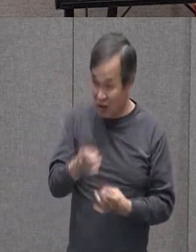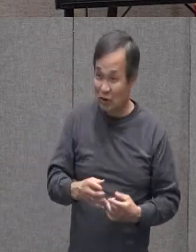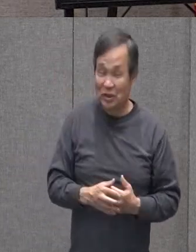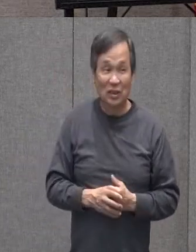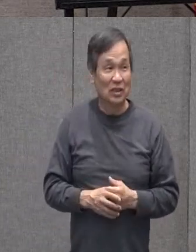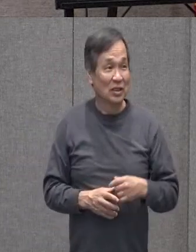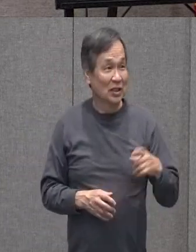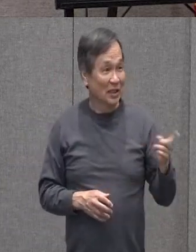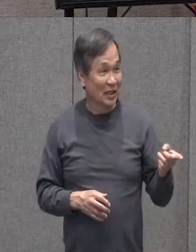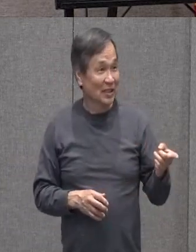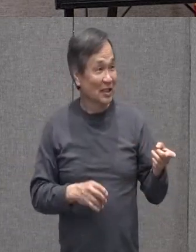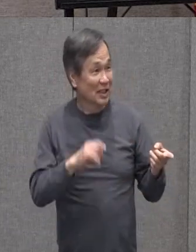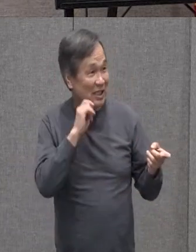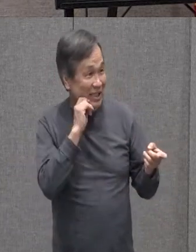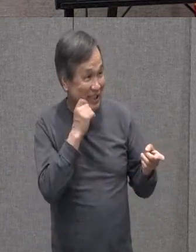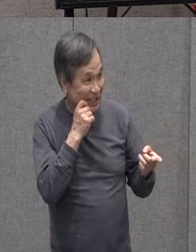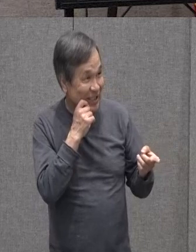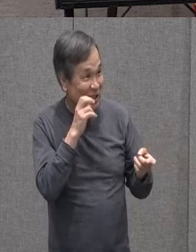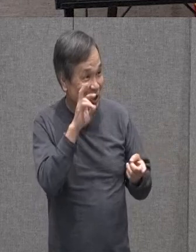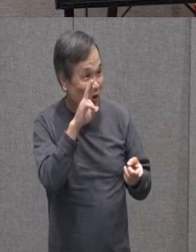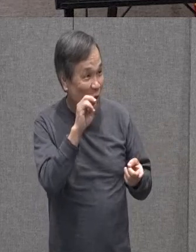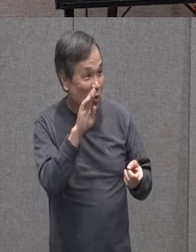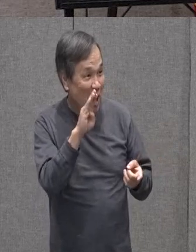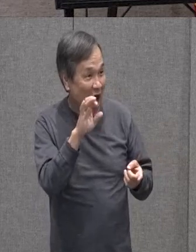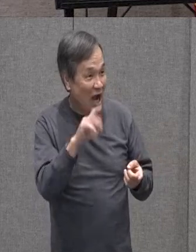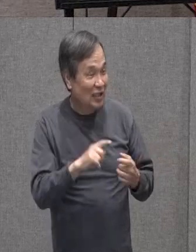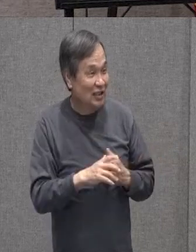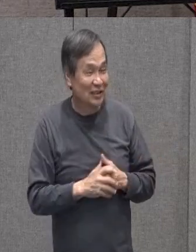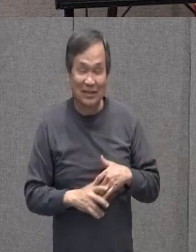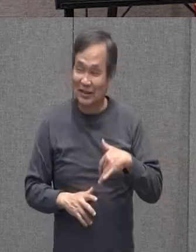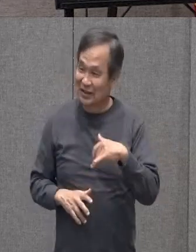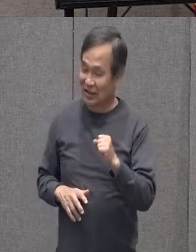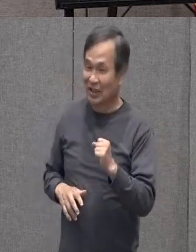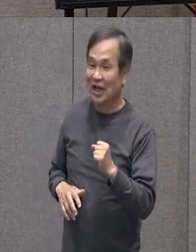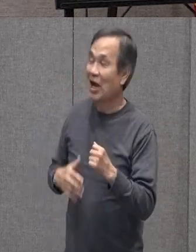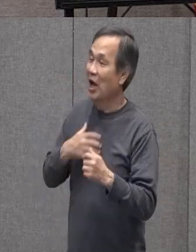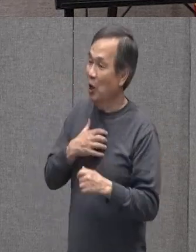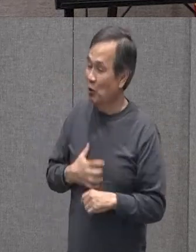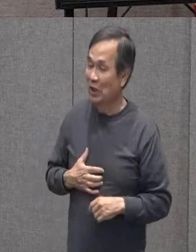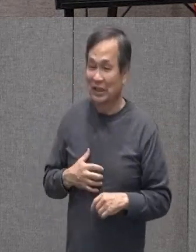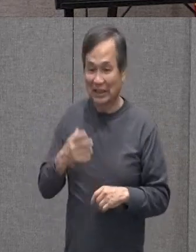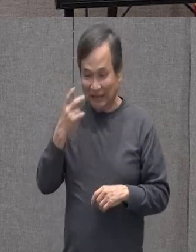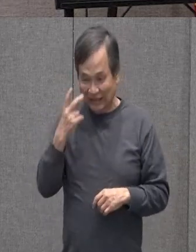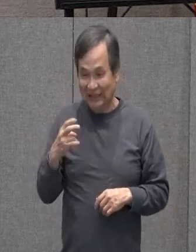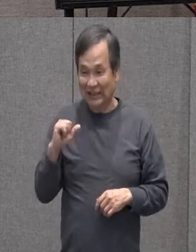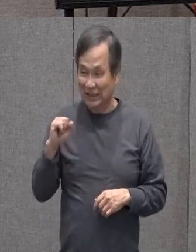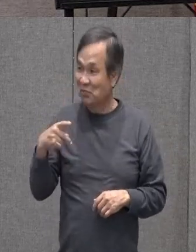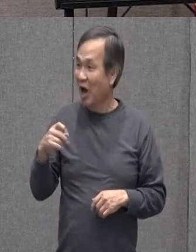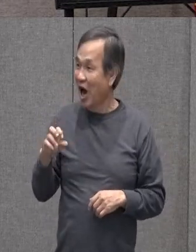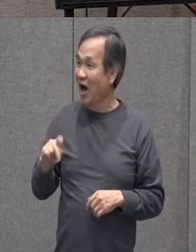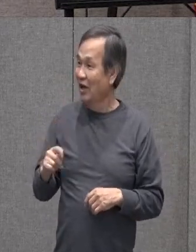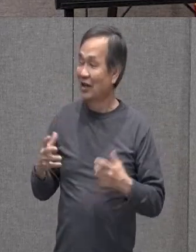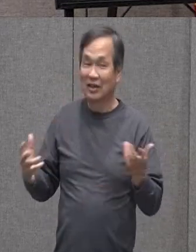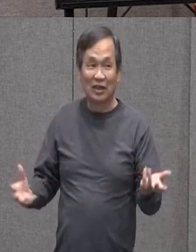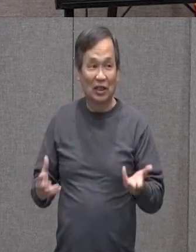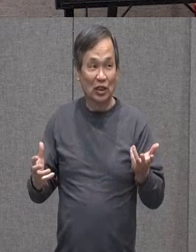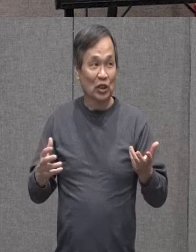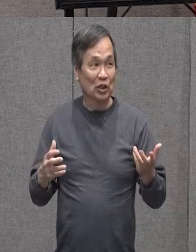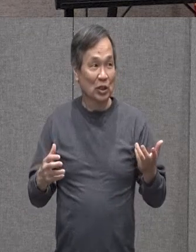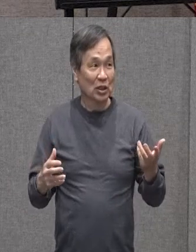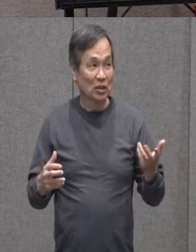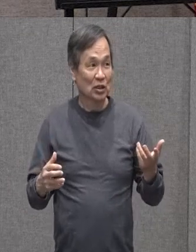he sound like a neat robot? Yeah. I wish I could see the real Spot. We don't have Spot here, but would